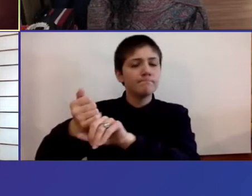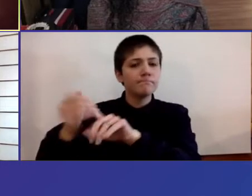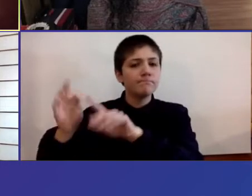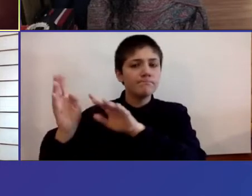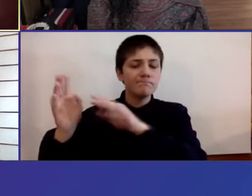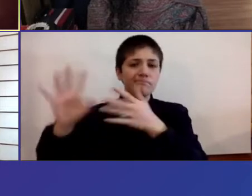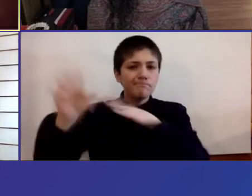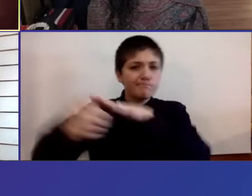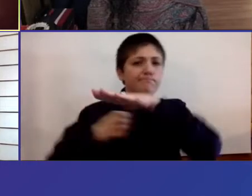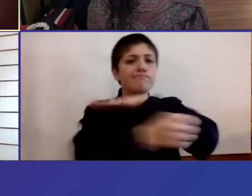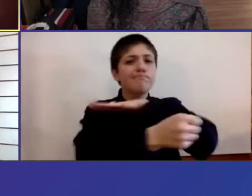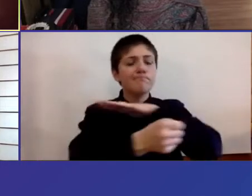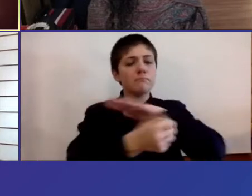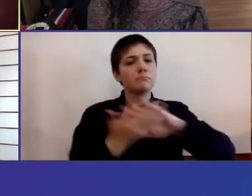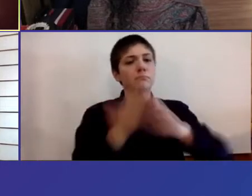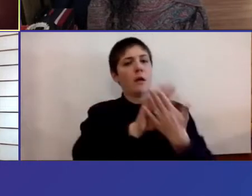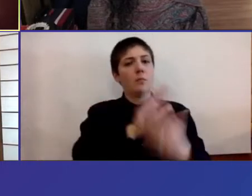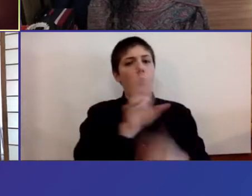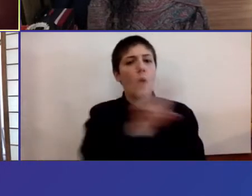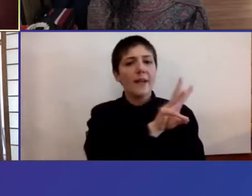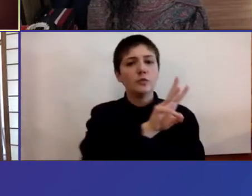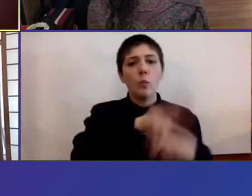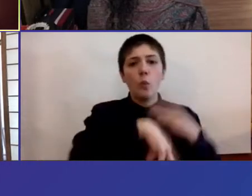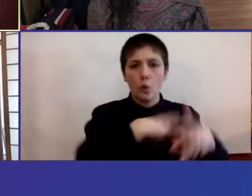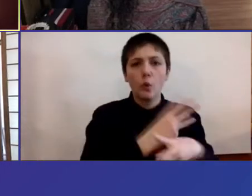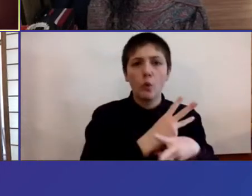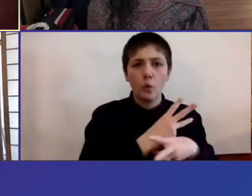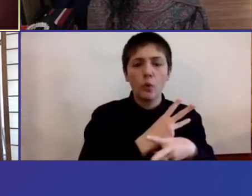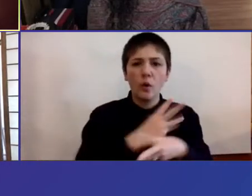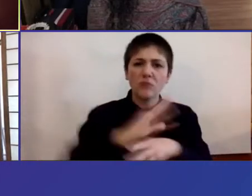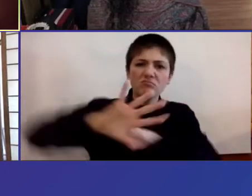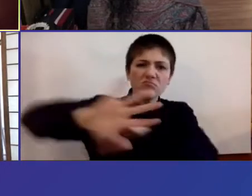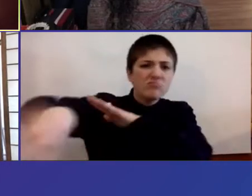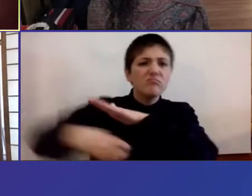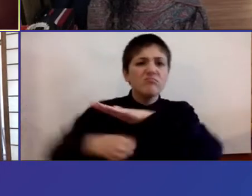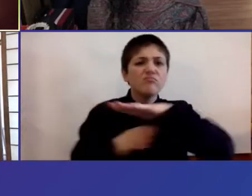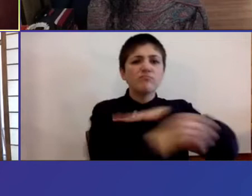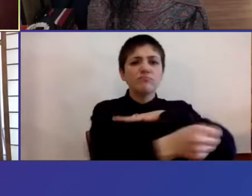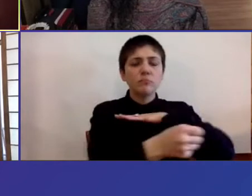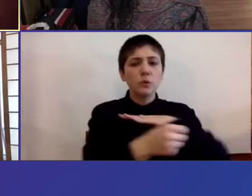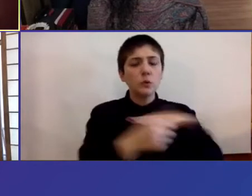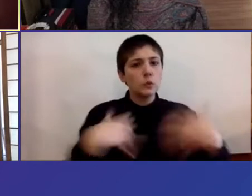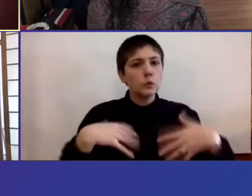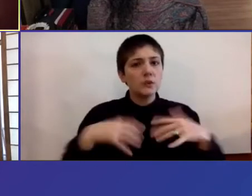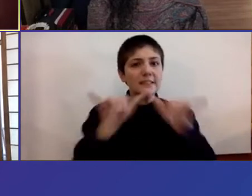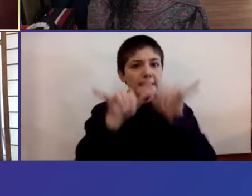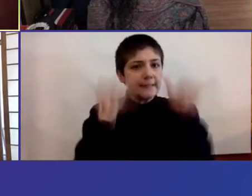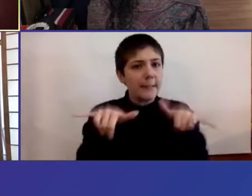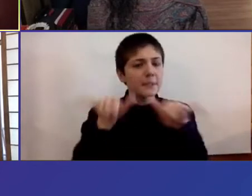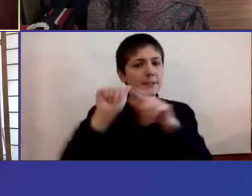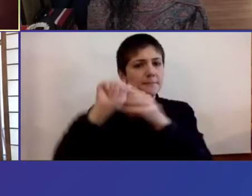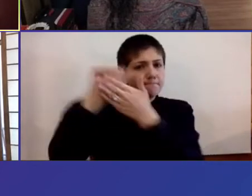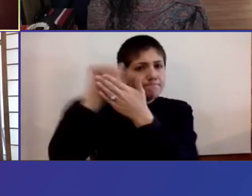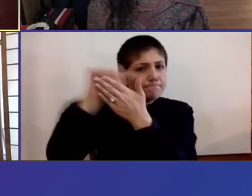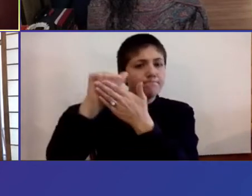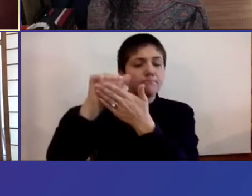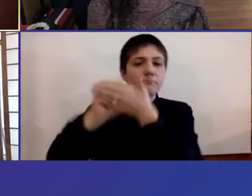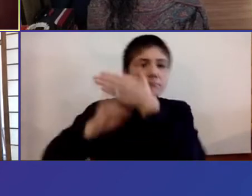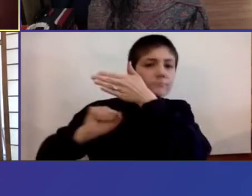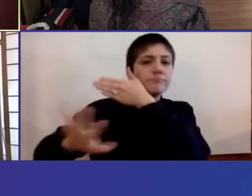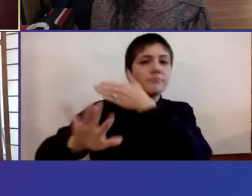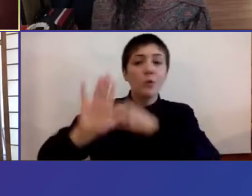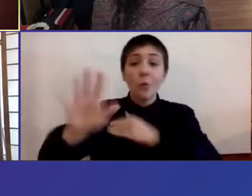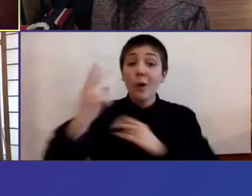of things were actually erased from our memories intentionally. They were systemically erased. So